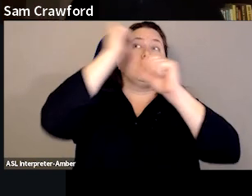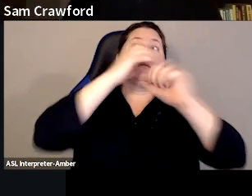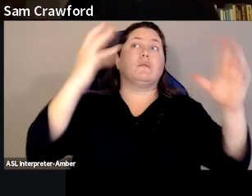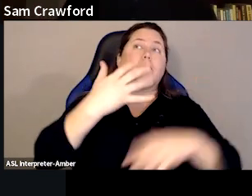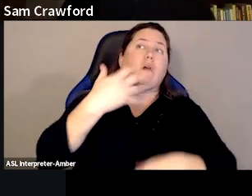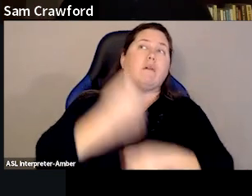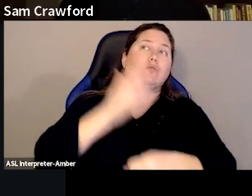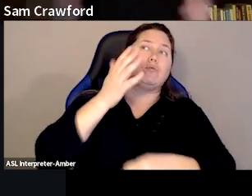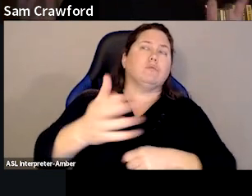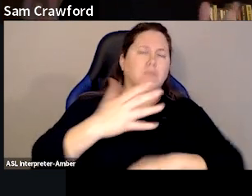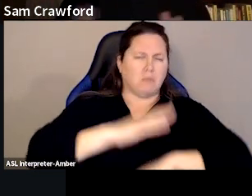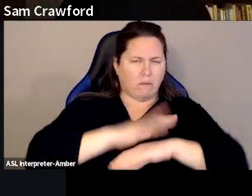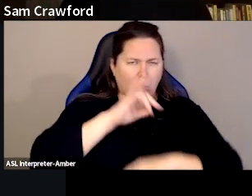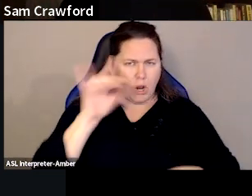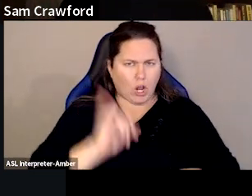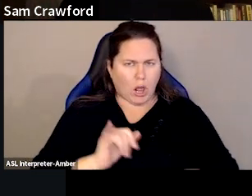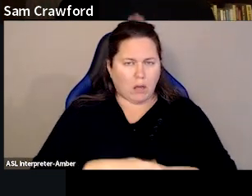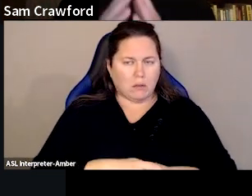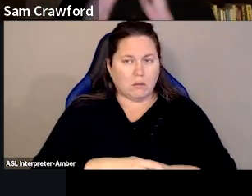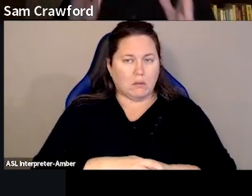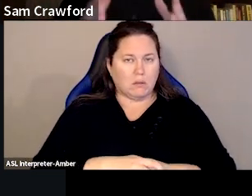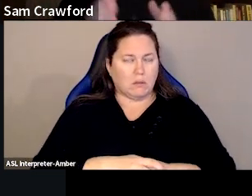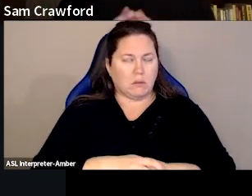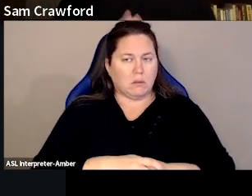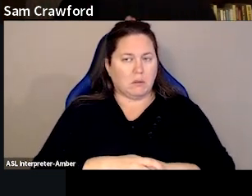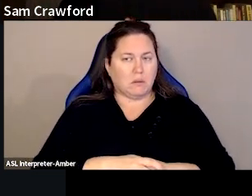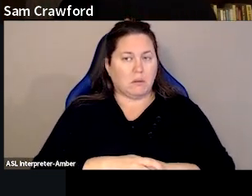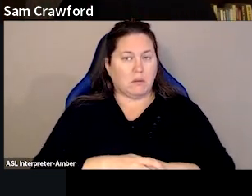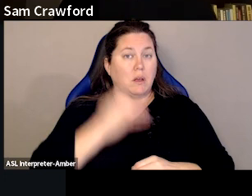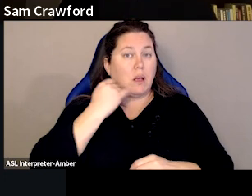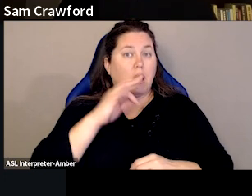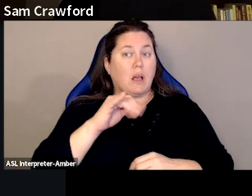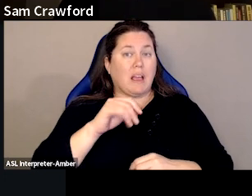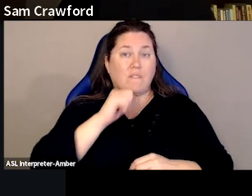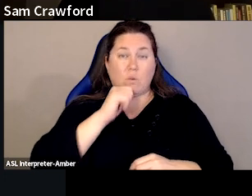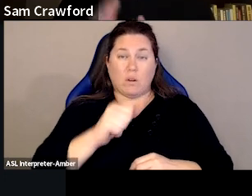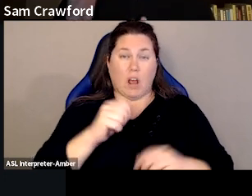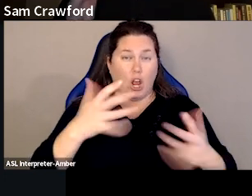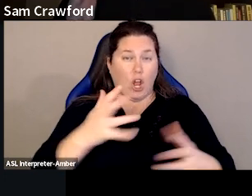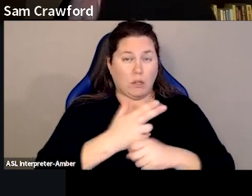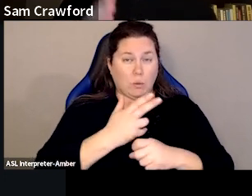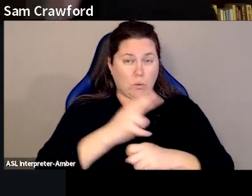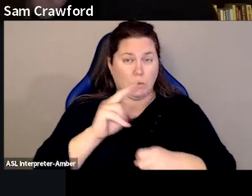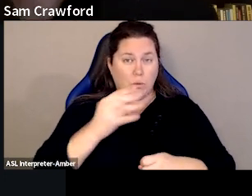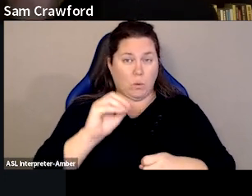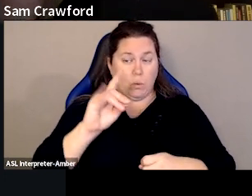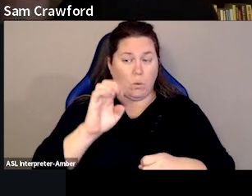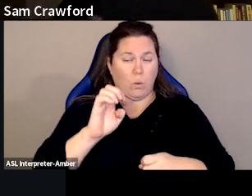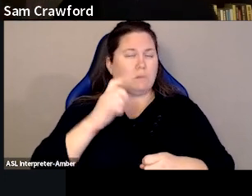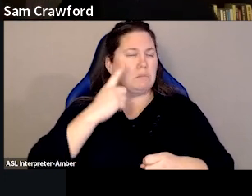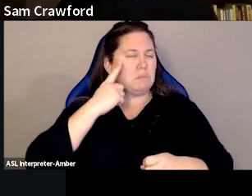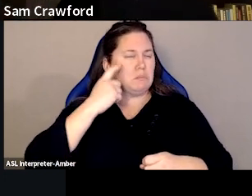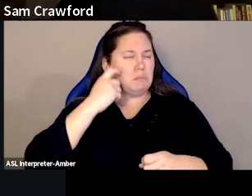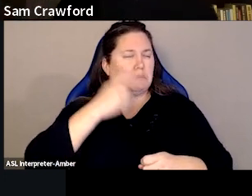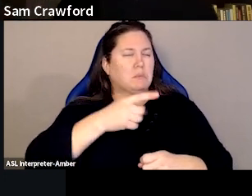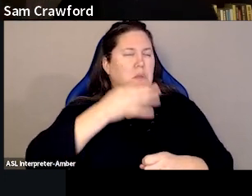platforms? I would hazard to guess that if you're not already on a no-code platform now, I think you probably will